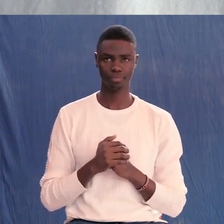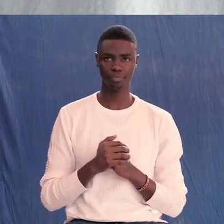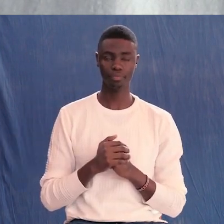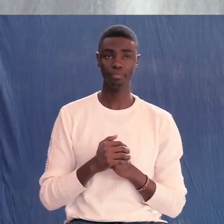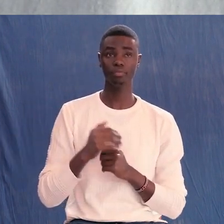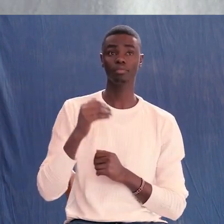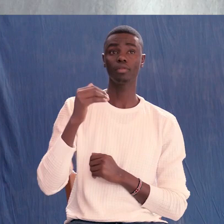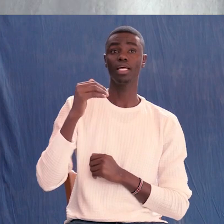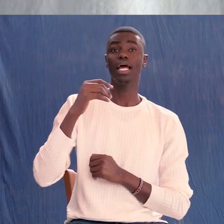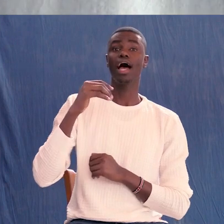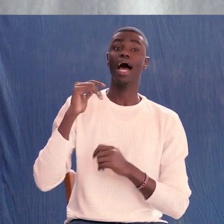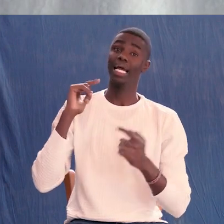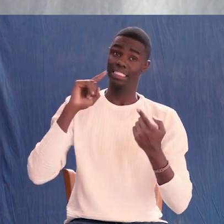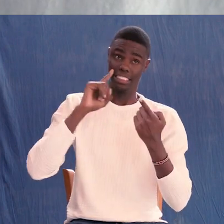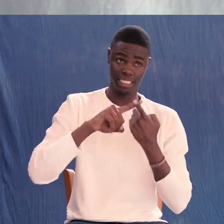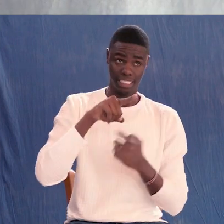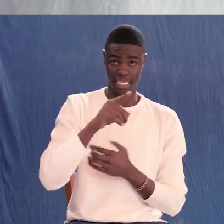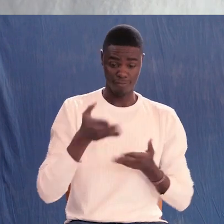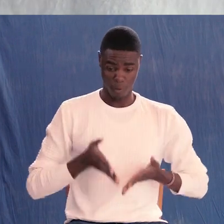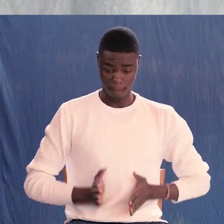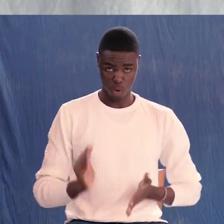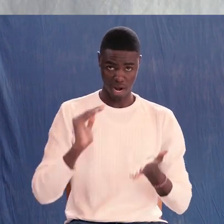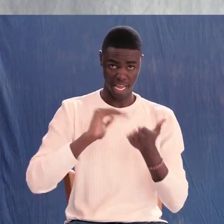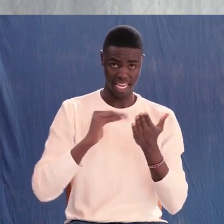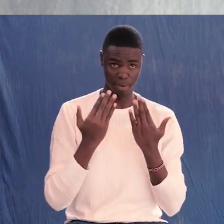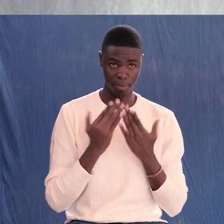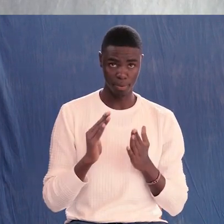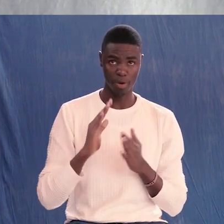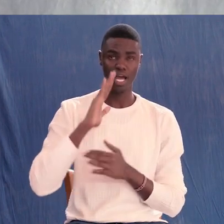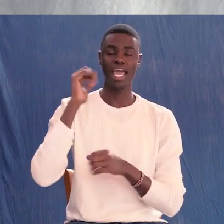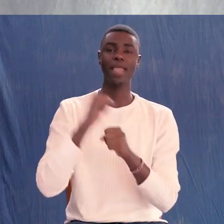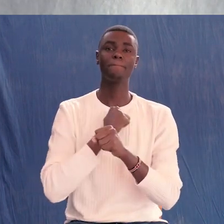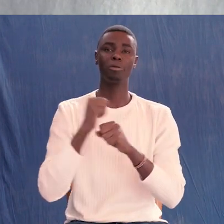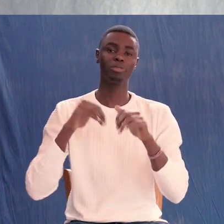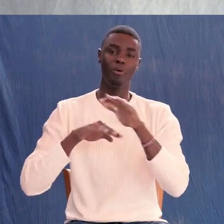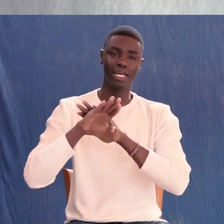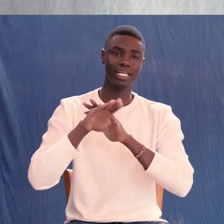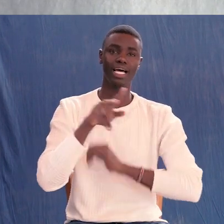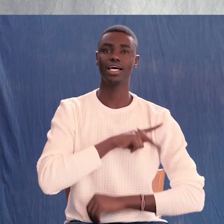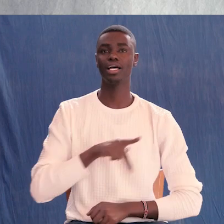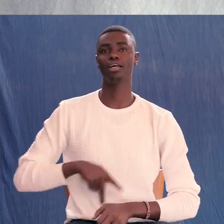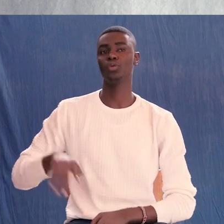Because it says, unless you are born again, you will not enter into the kingdom.